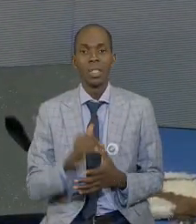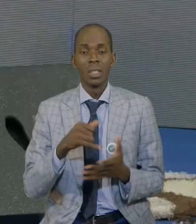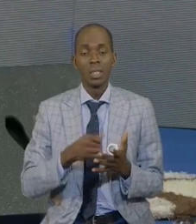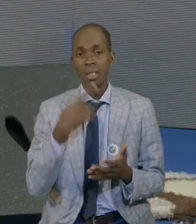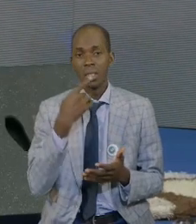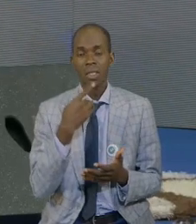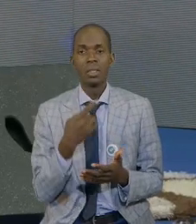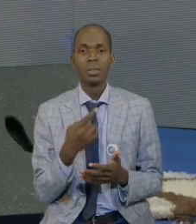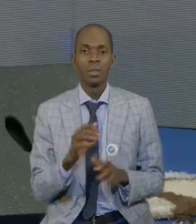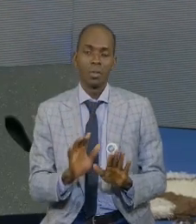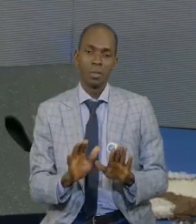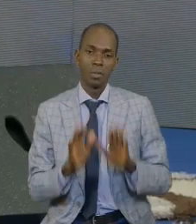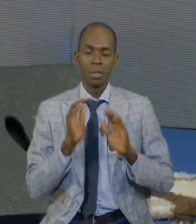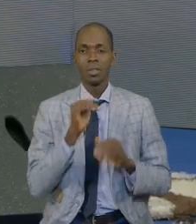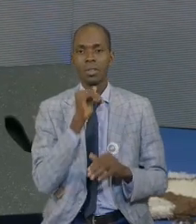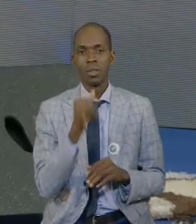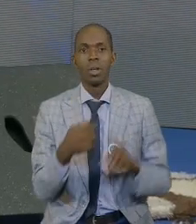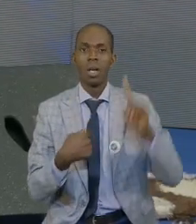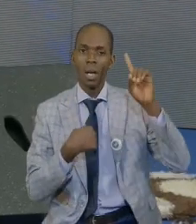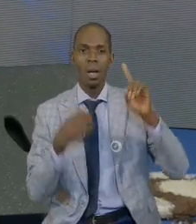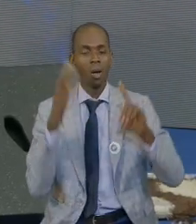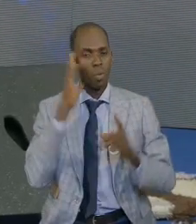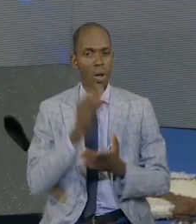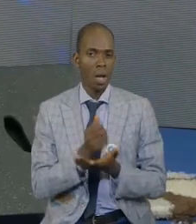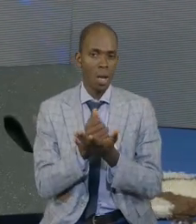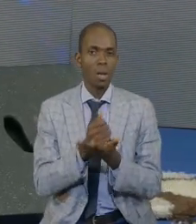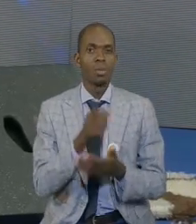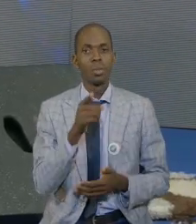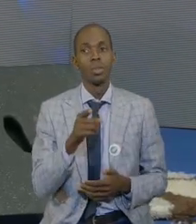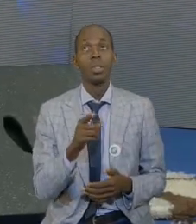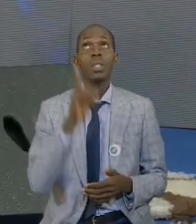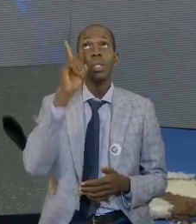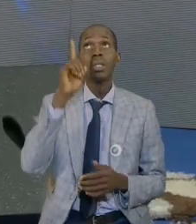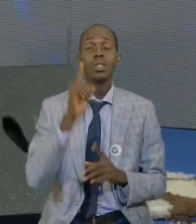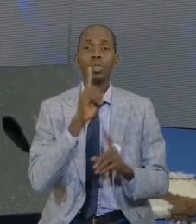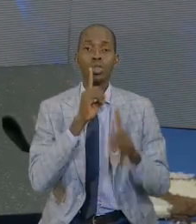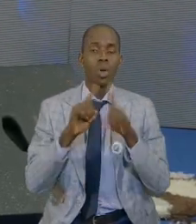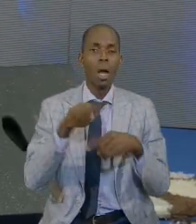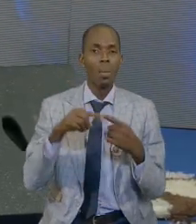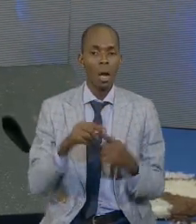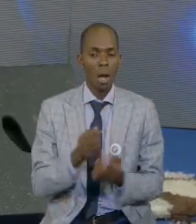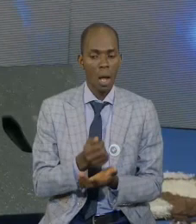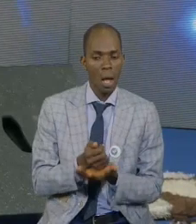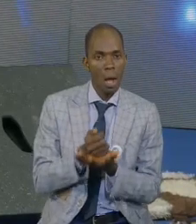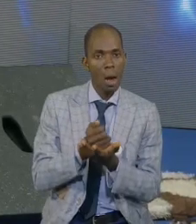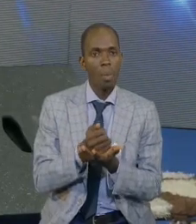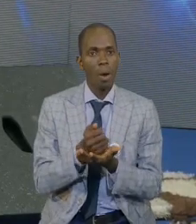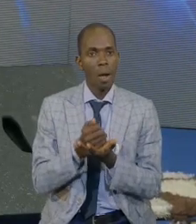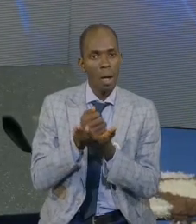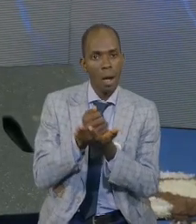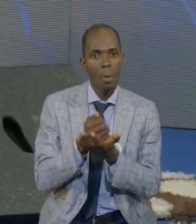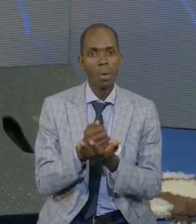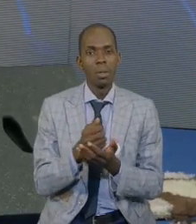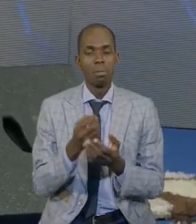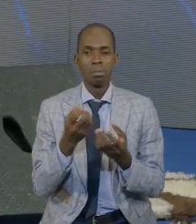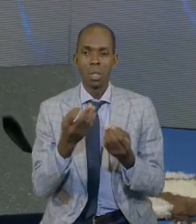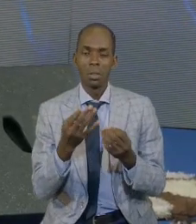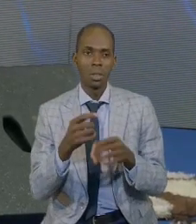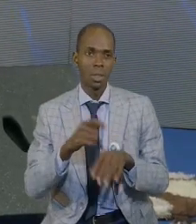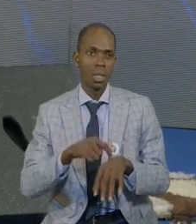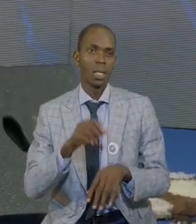I'm going to help you he actually mentions help help in about times